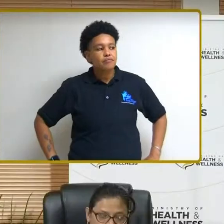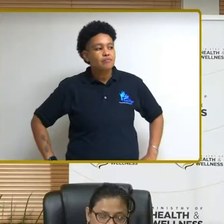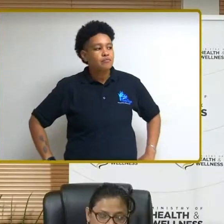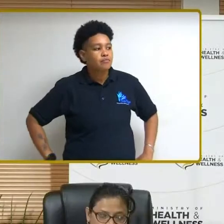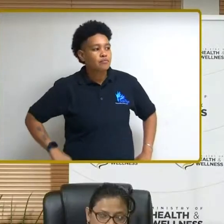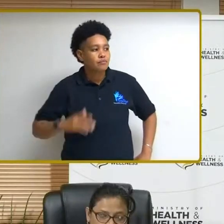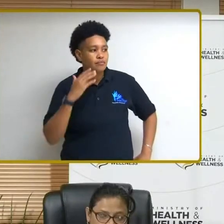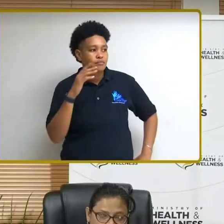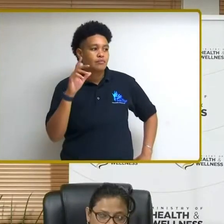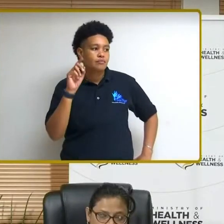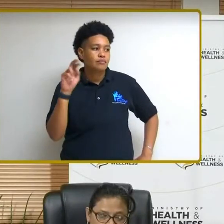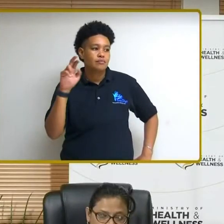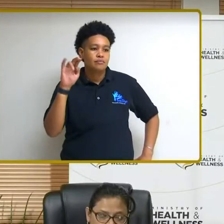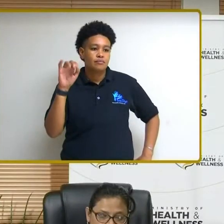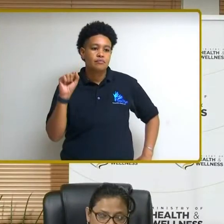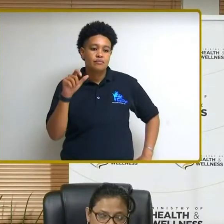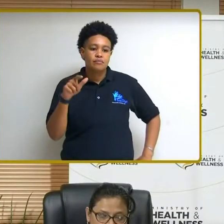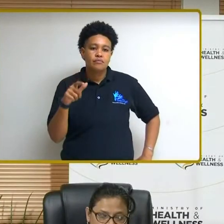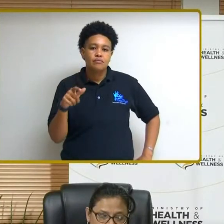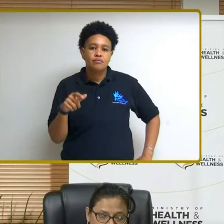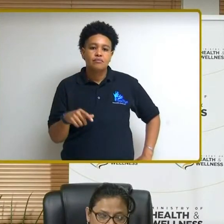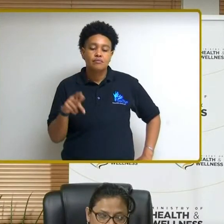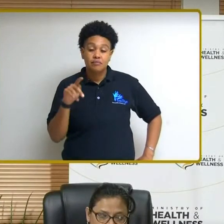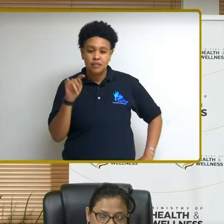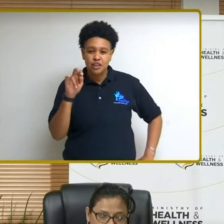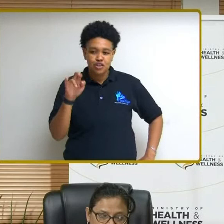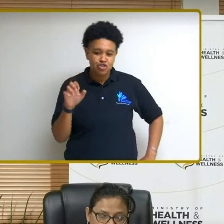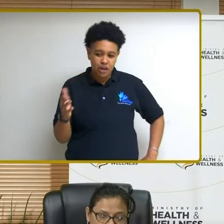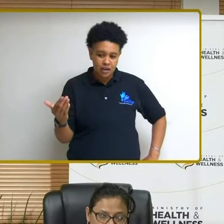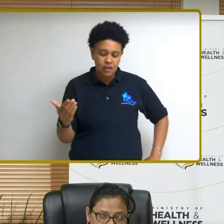Thank you, Dr. Ennis. Petrie.